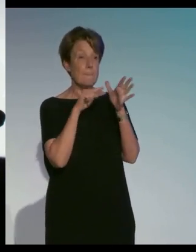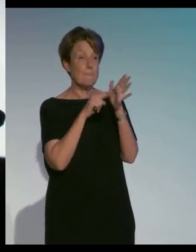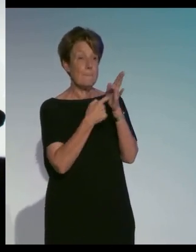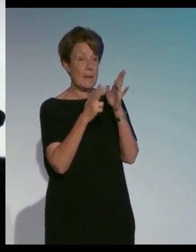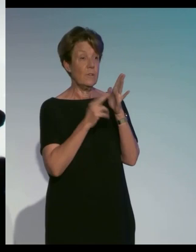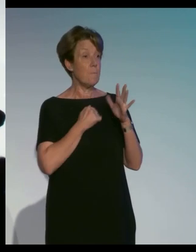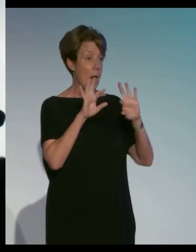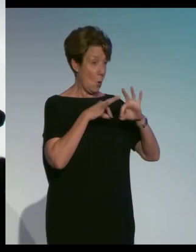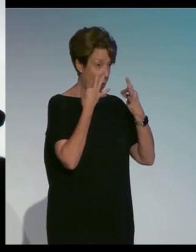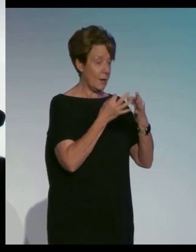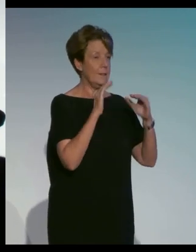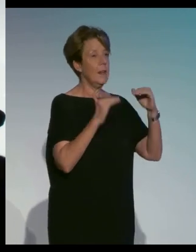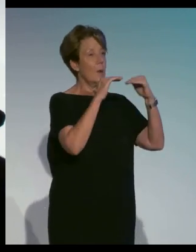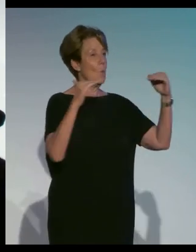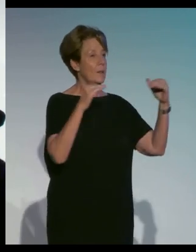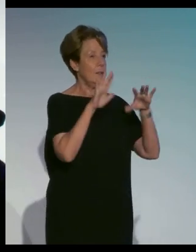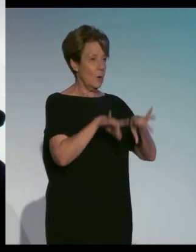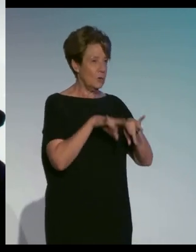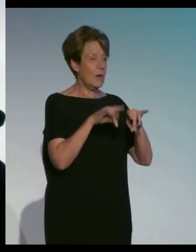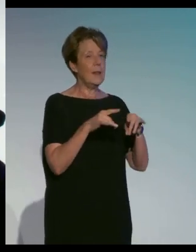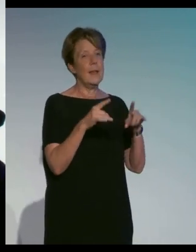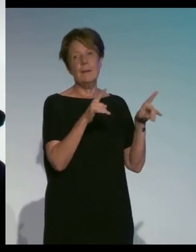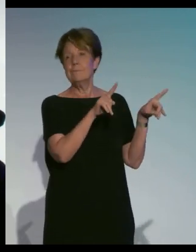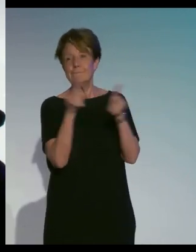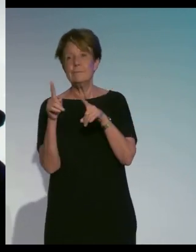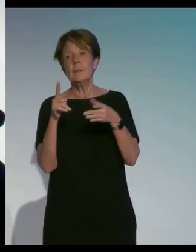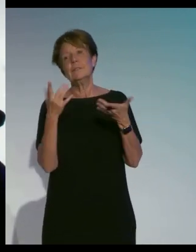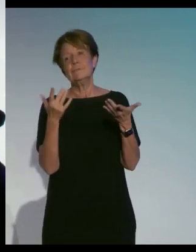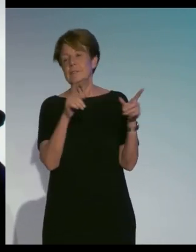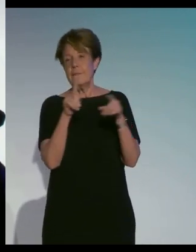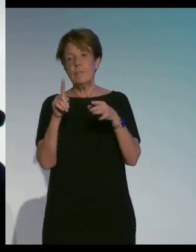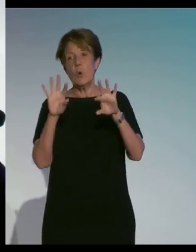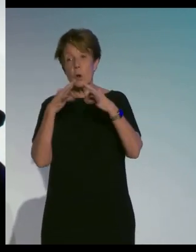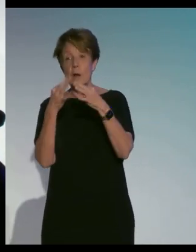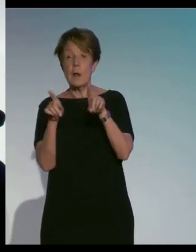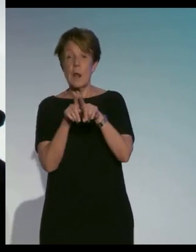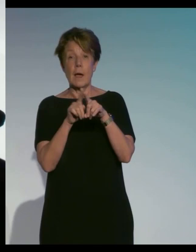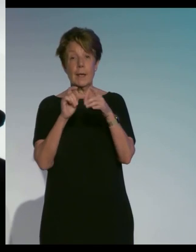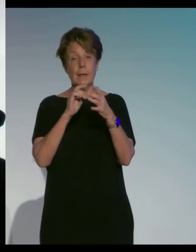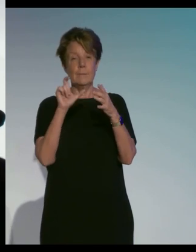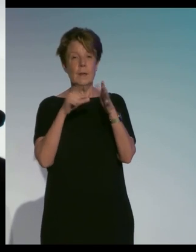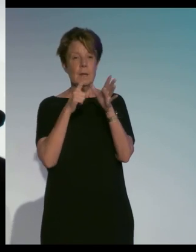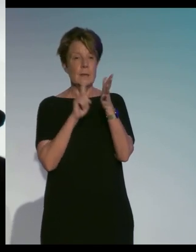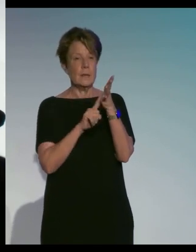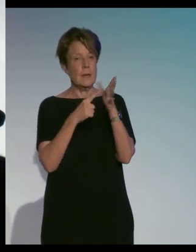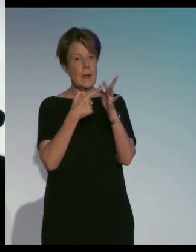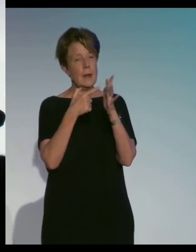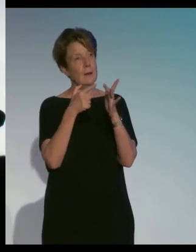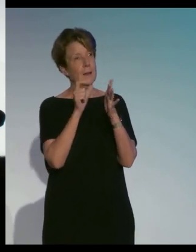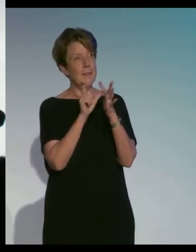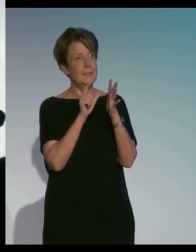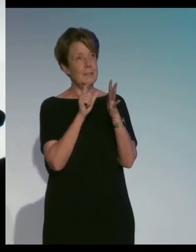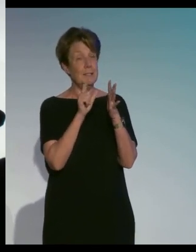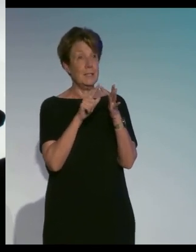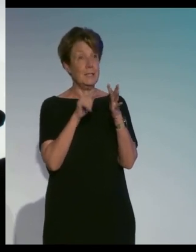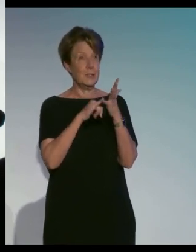Australia, as well as a number of other important community organisations, including Kaleidoscope. And he always makes the time to speak to students, to